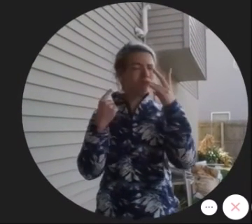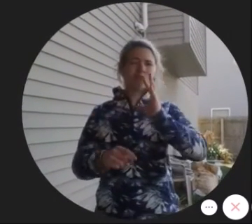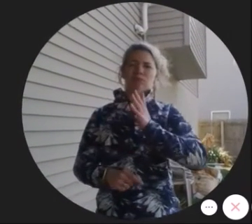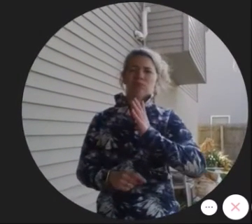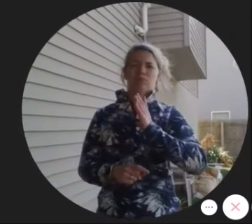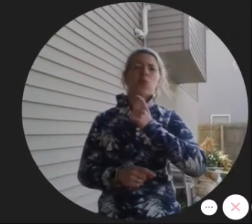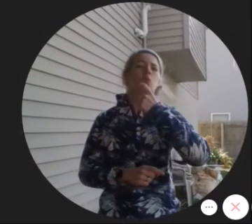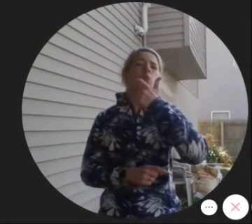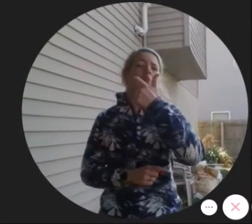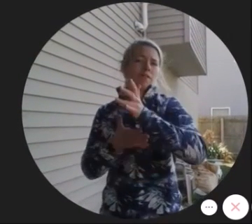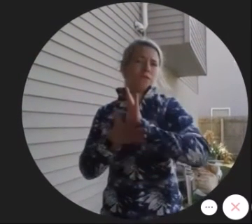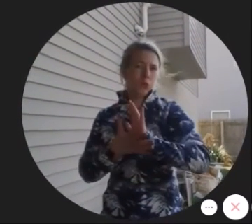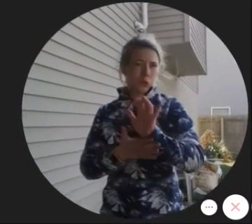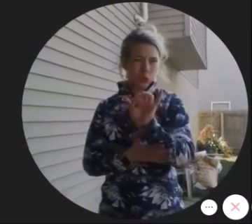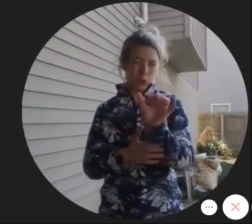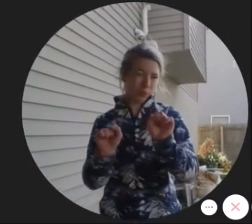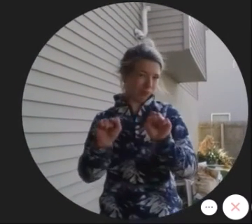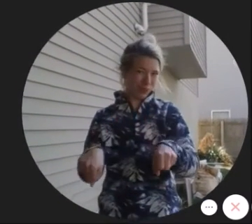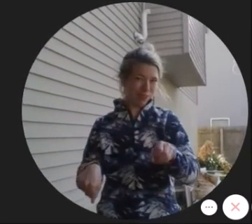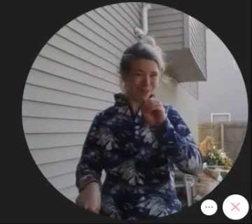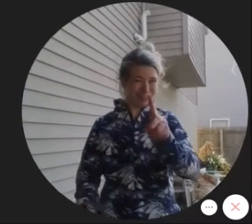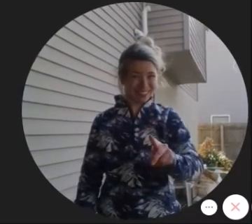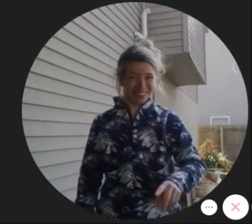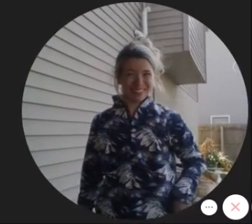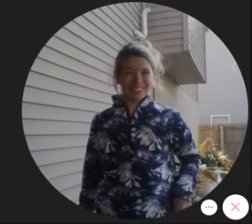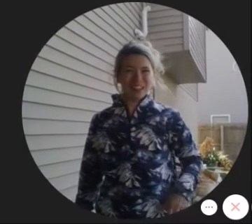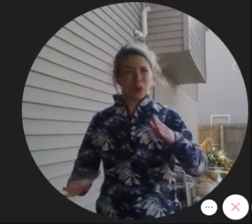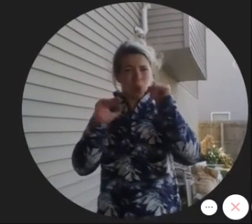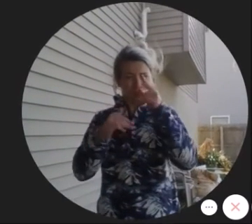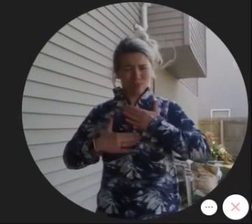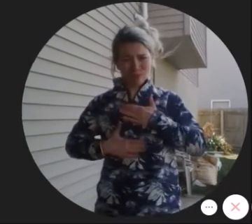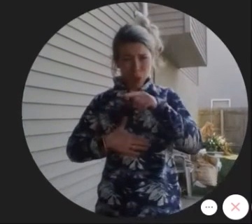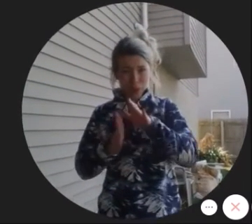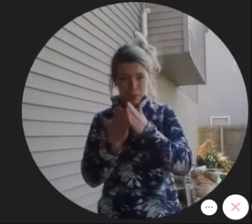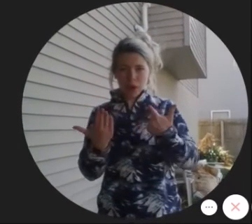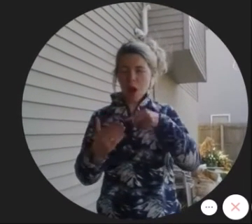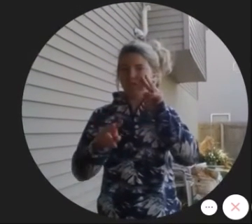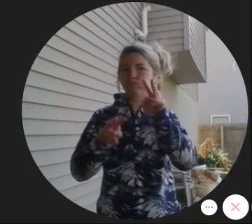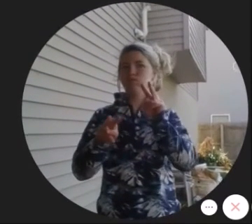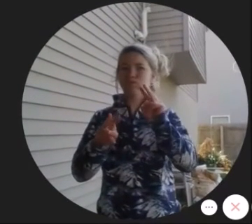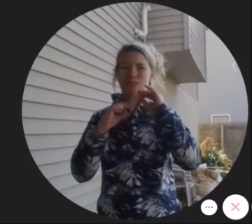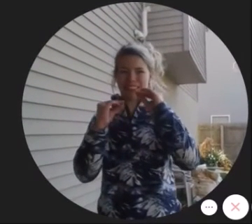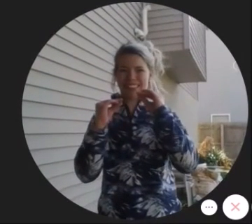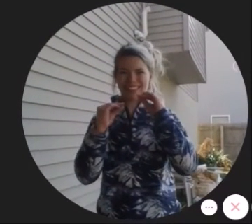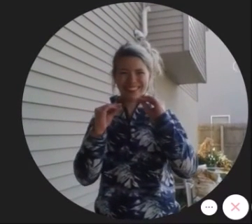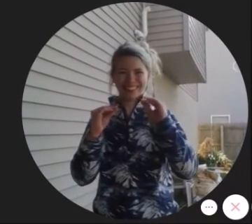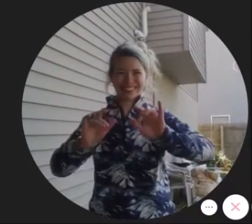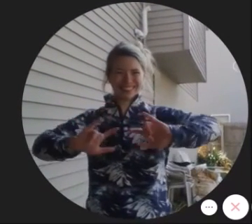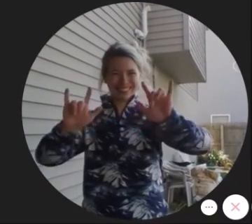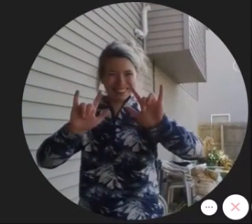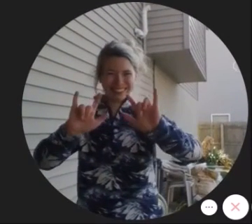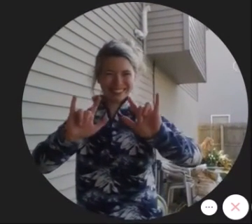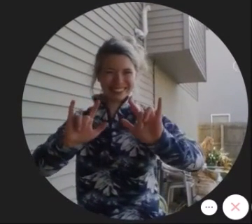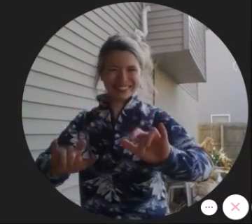really prefer you if you read the story, but if you want to watch the videos, that's fine too. Okay? Hope you enjoy the story. I look forward to teaching it.